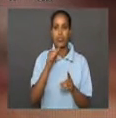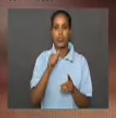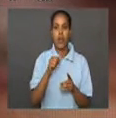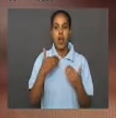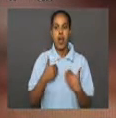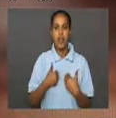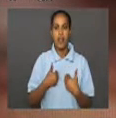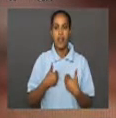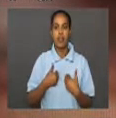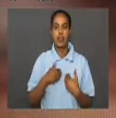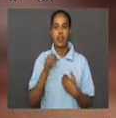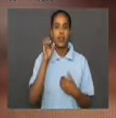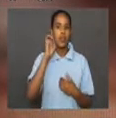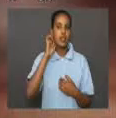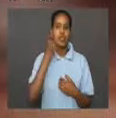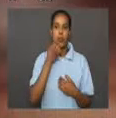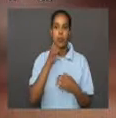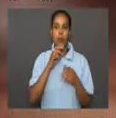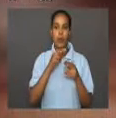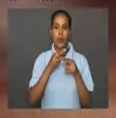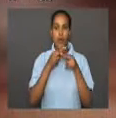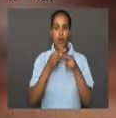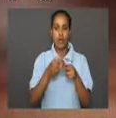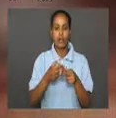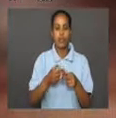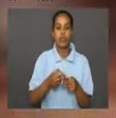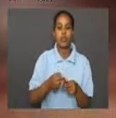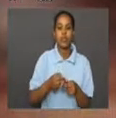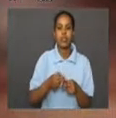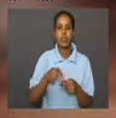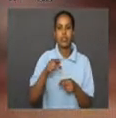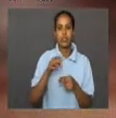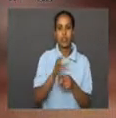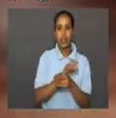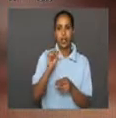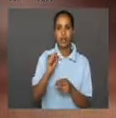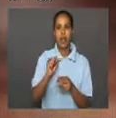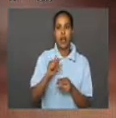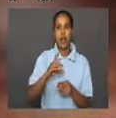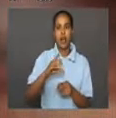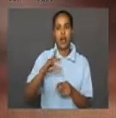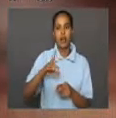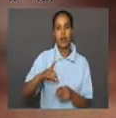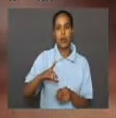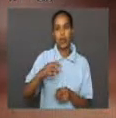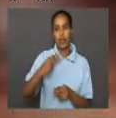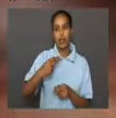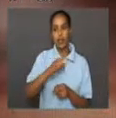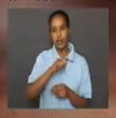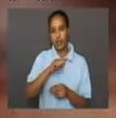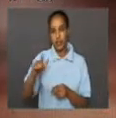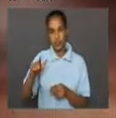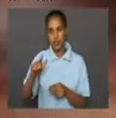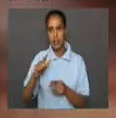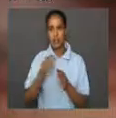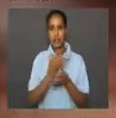not have the enzyme called cellulase, which can hydrolyze the bonds and